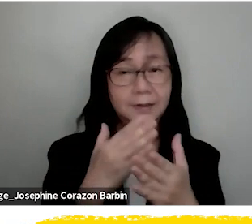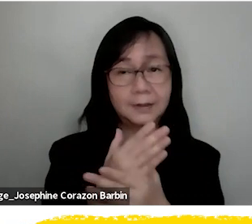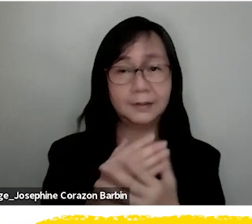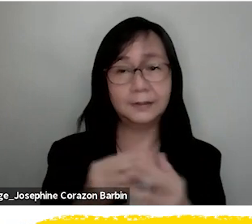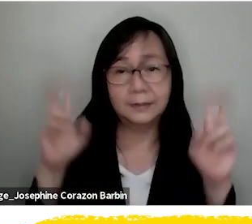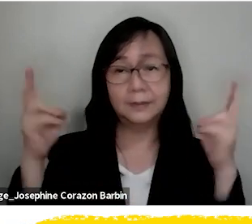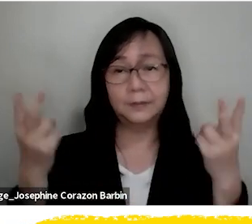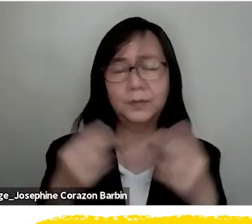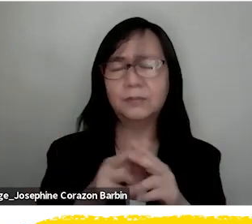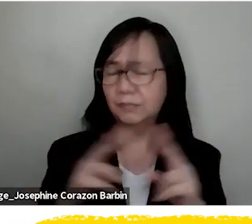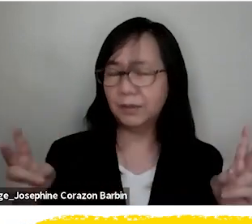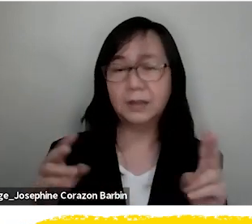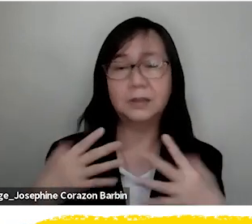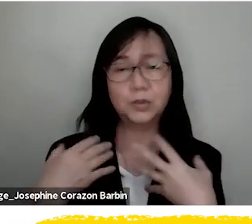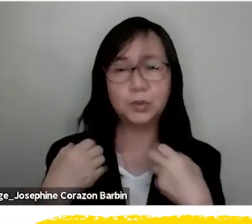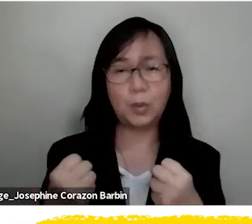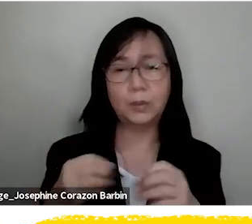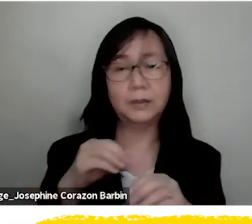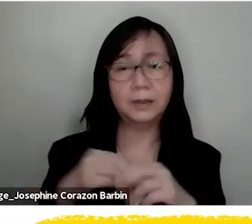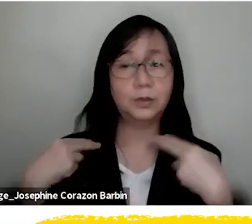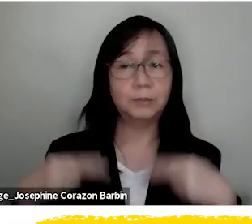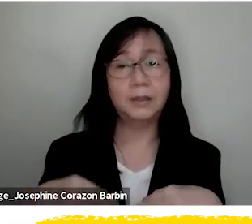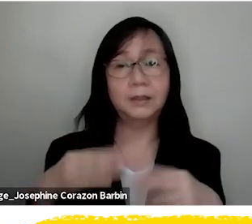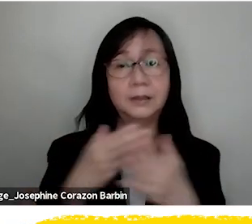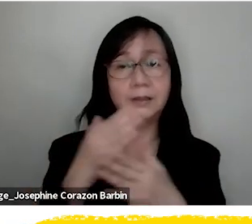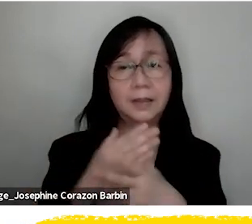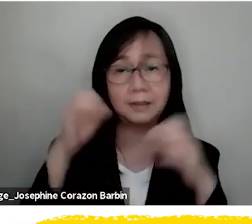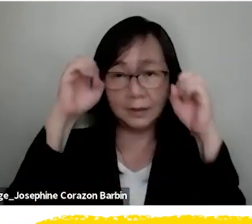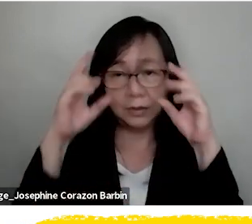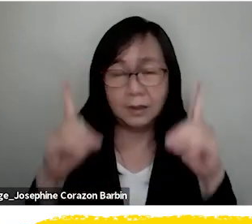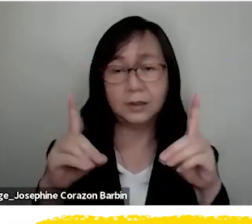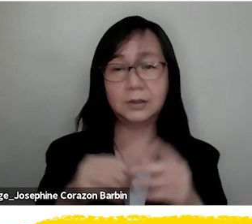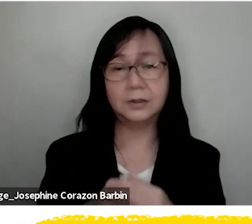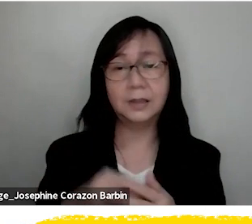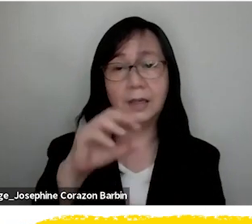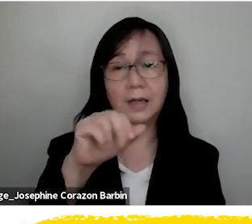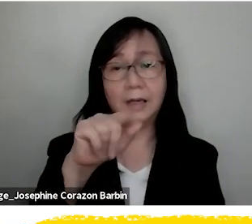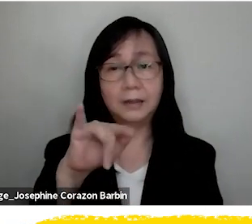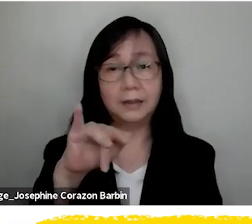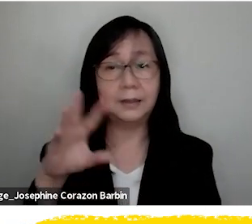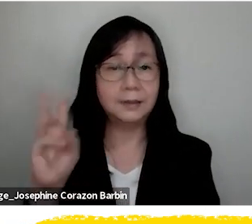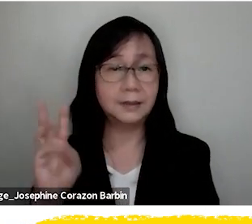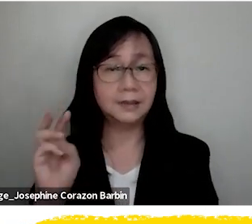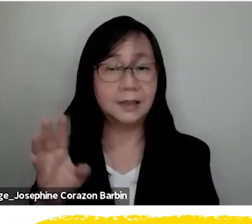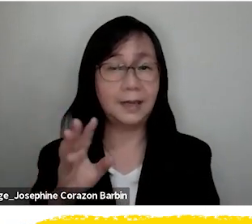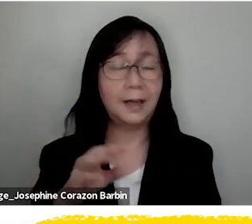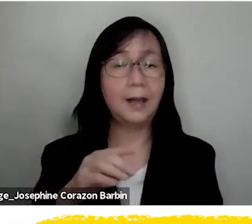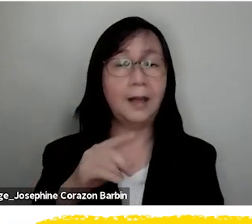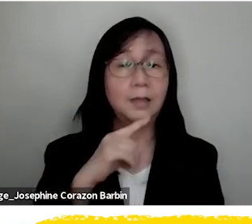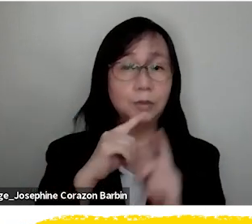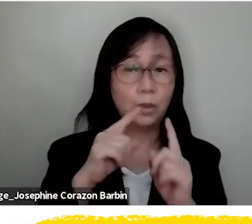is very strong on human rights educations. And Article 16 talks about the